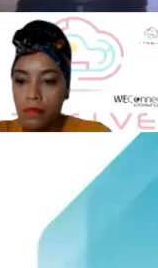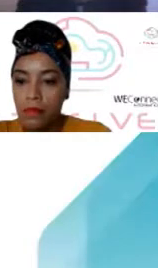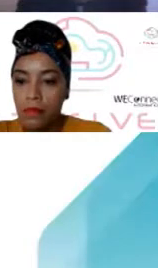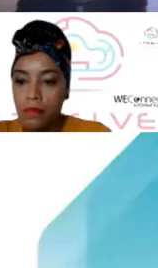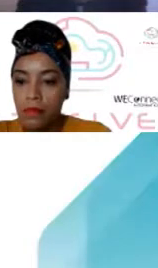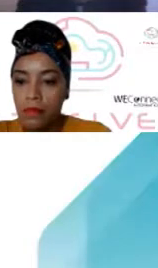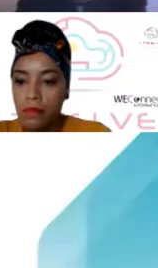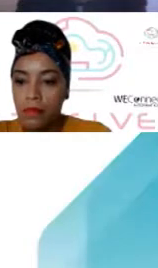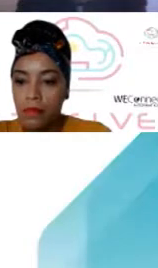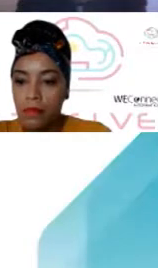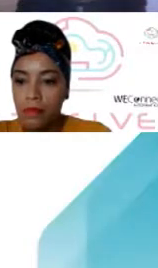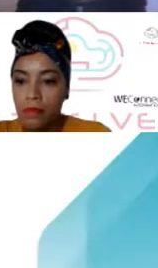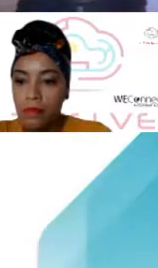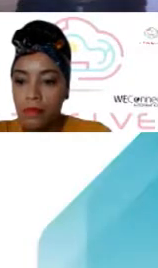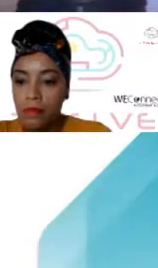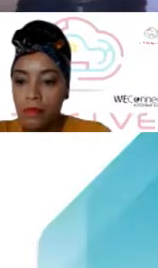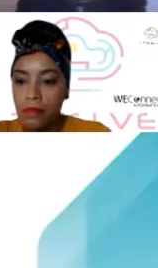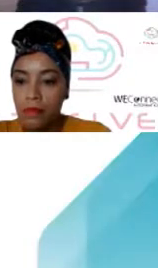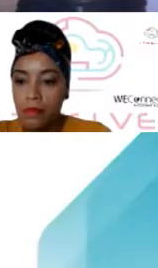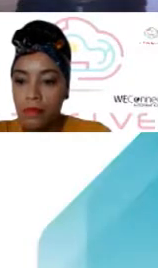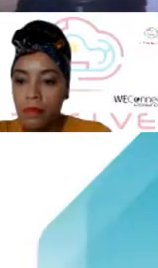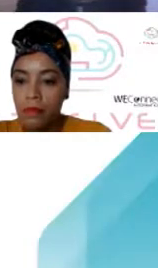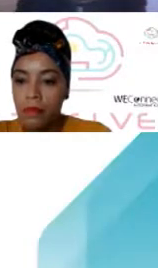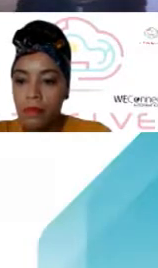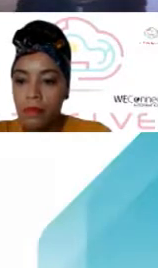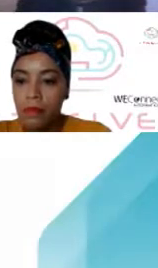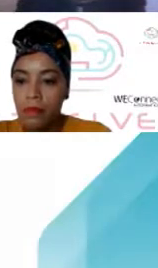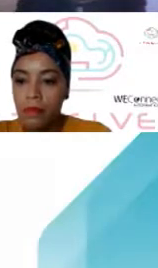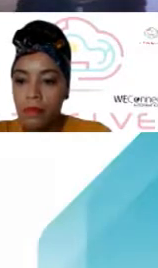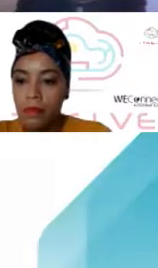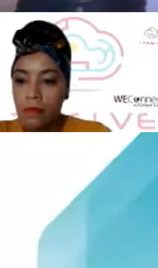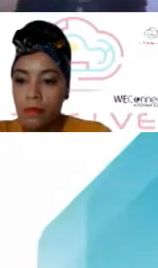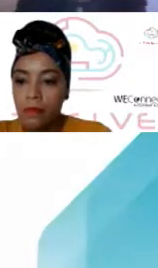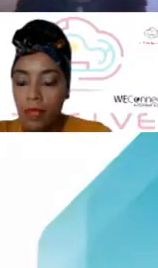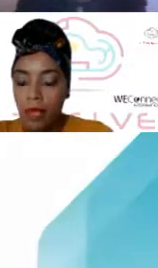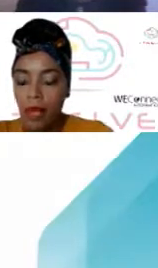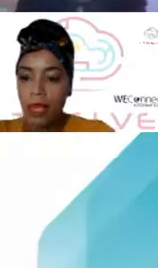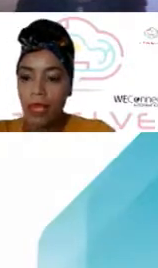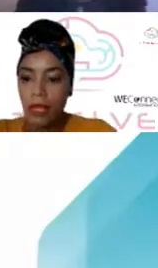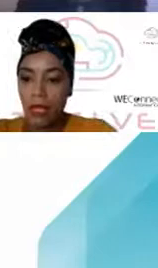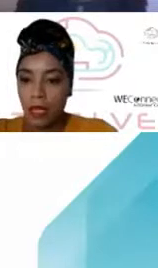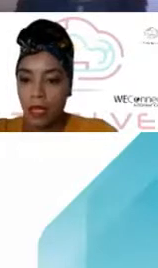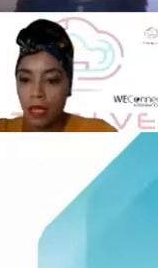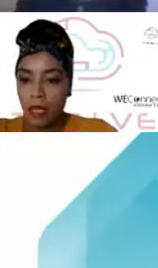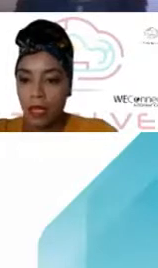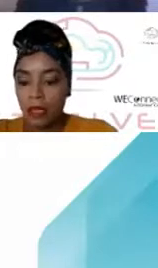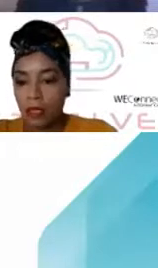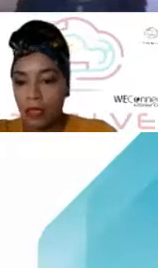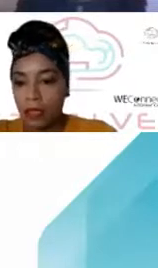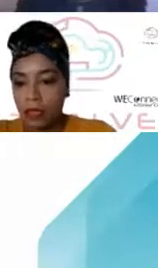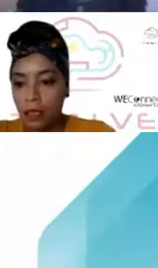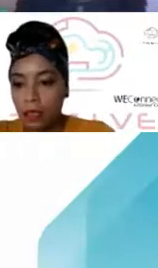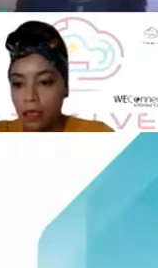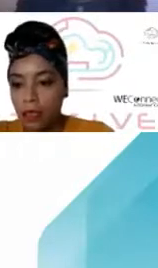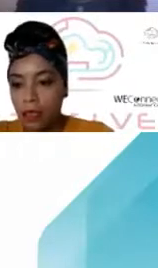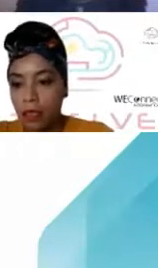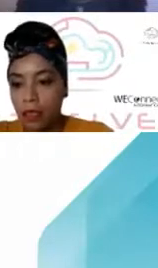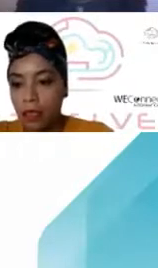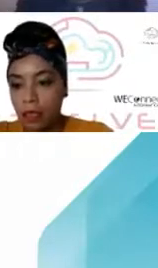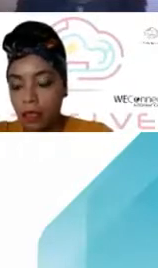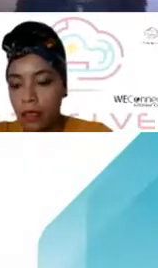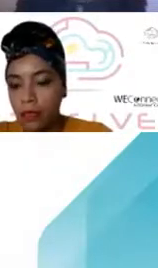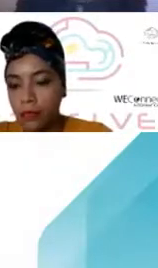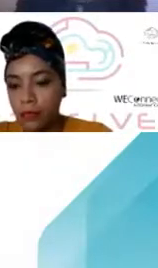the relief for companies that have been there for less than 12 months operating? Because it seems as if the information that has been